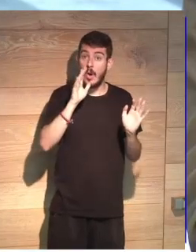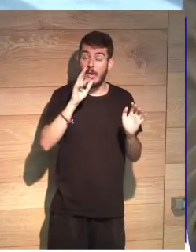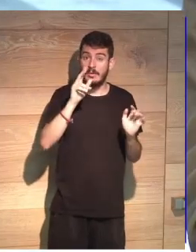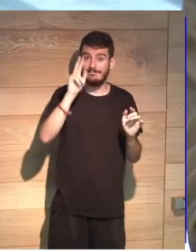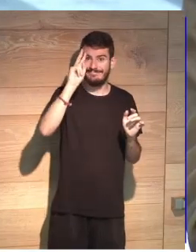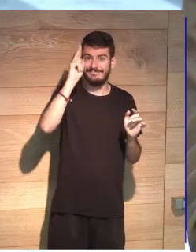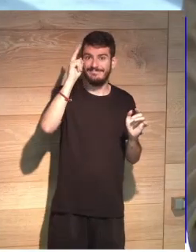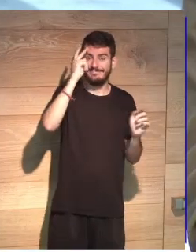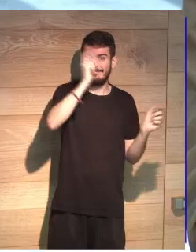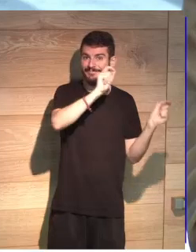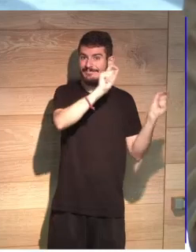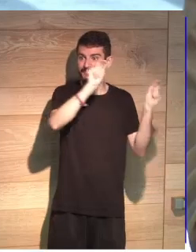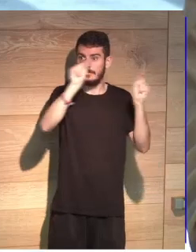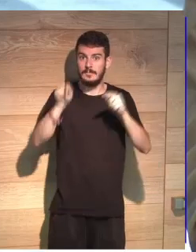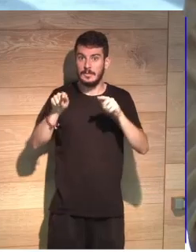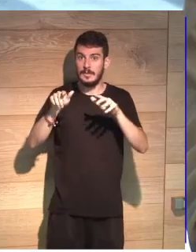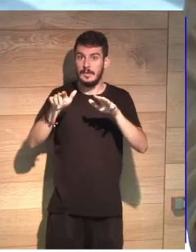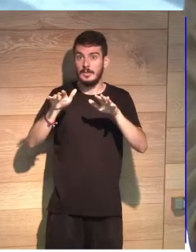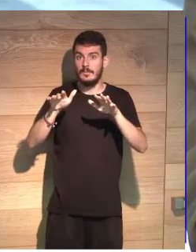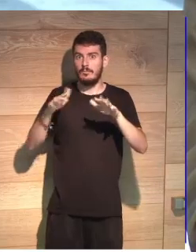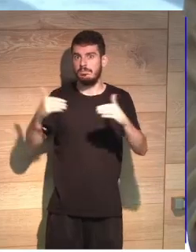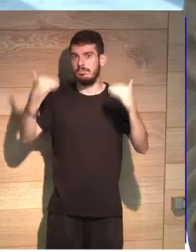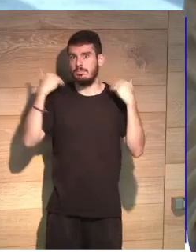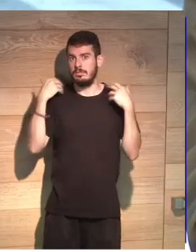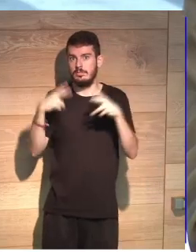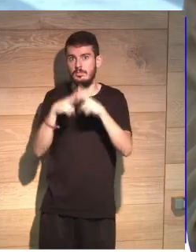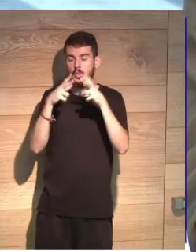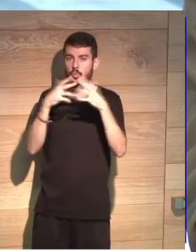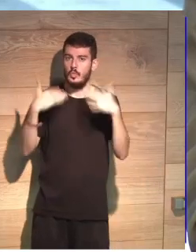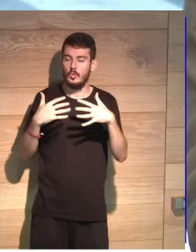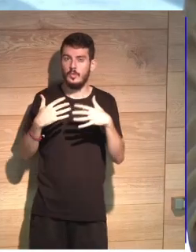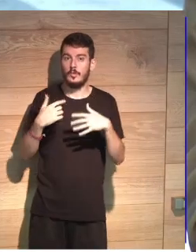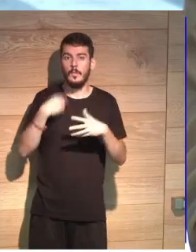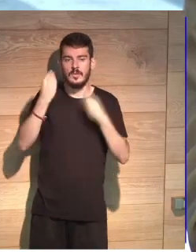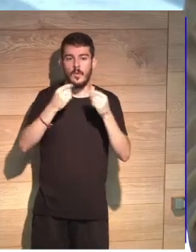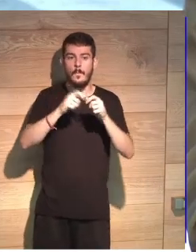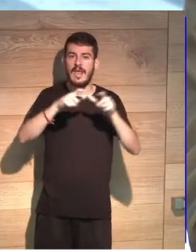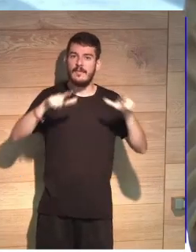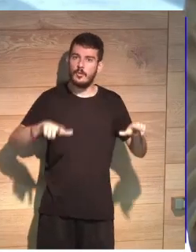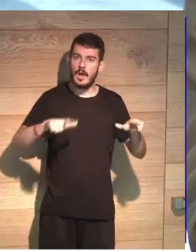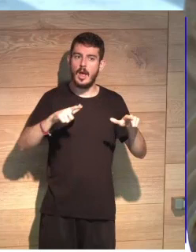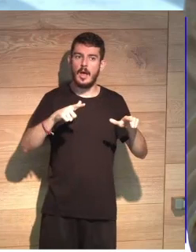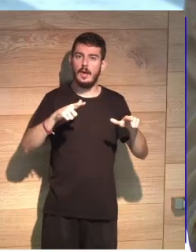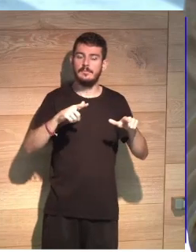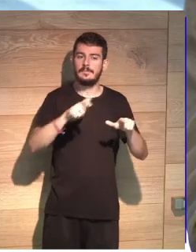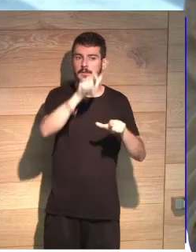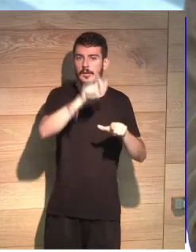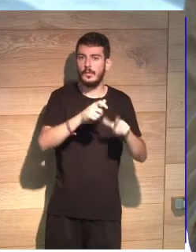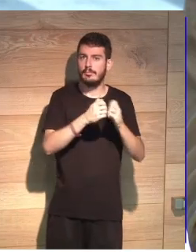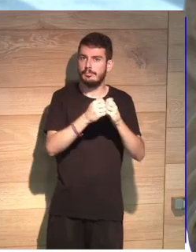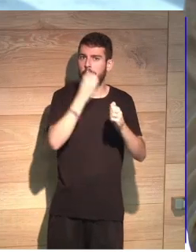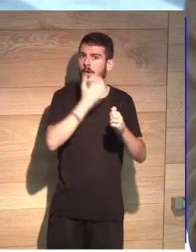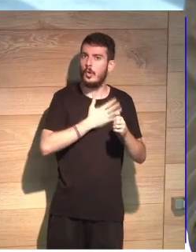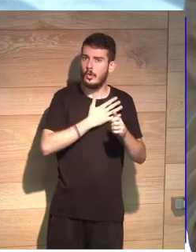and now we're moving towards an exercise with a great social responsibility, Good